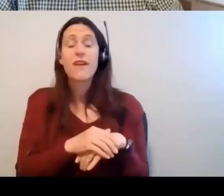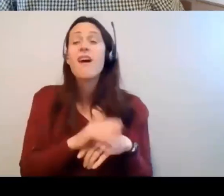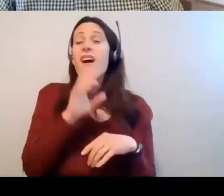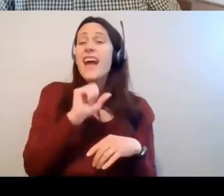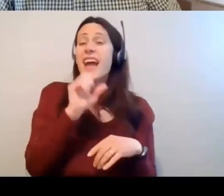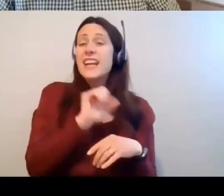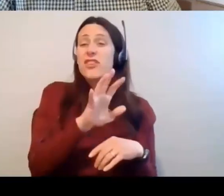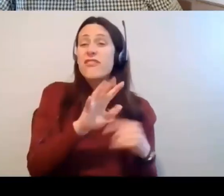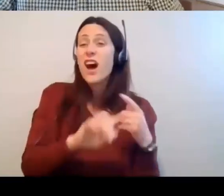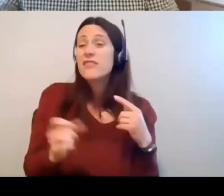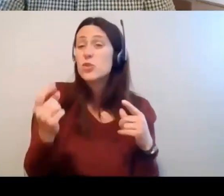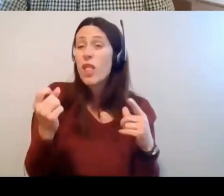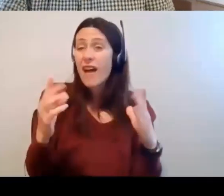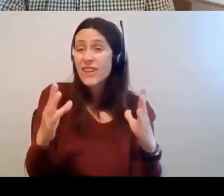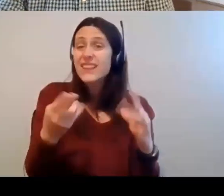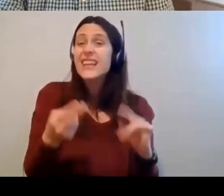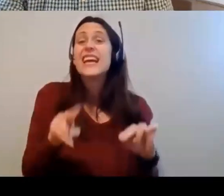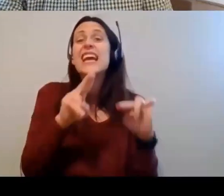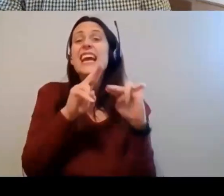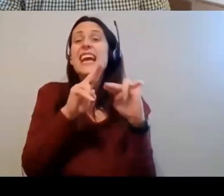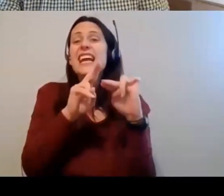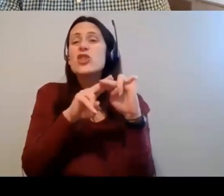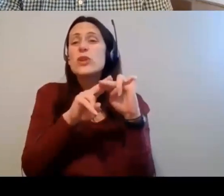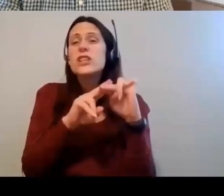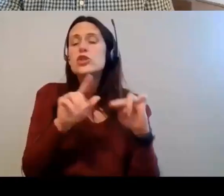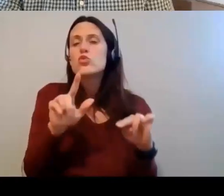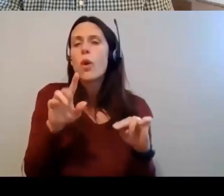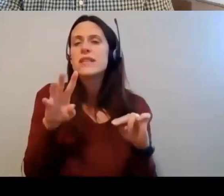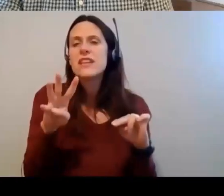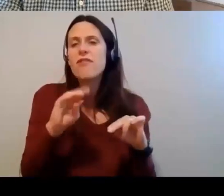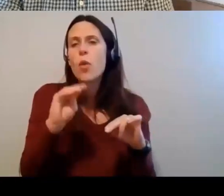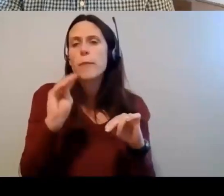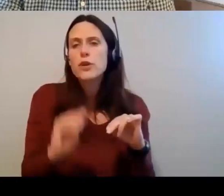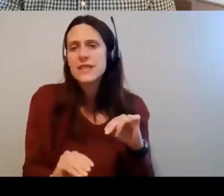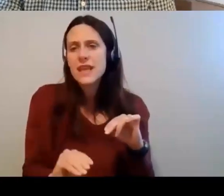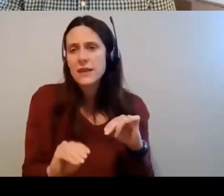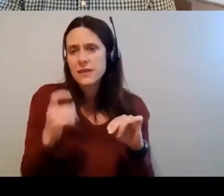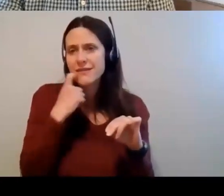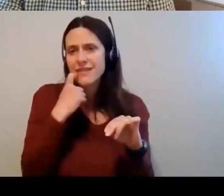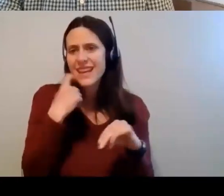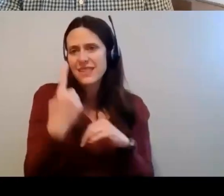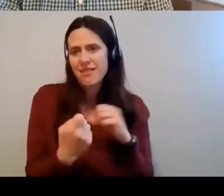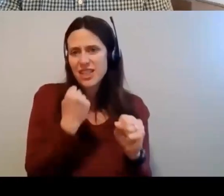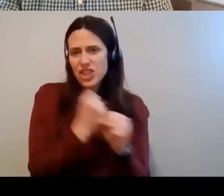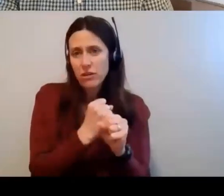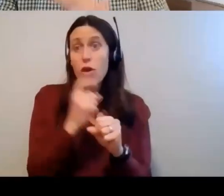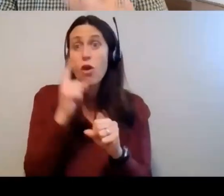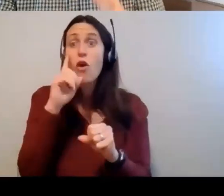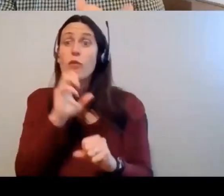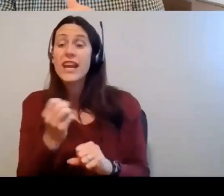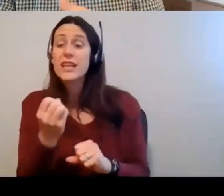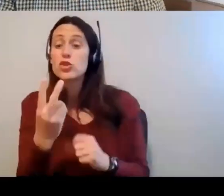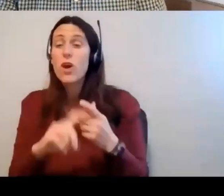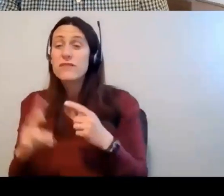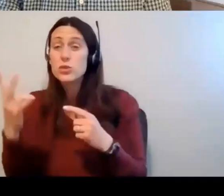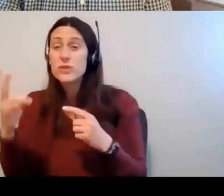an increase in mental health visits to the emergency department of 24% in this time period. For 12 to 17, that might